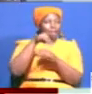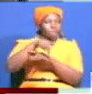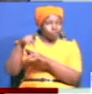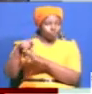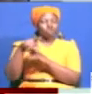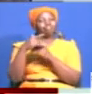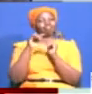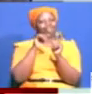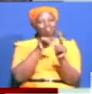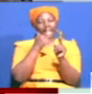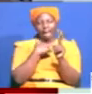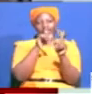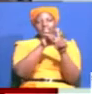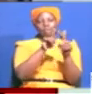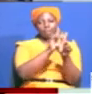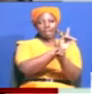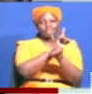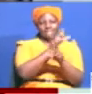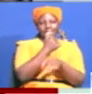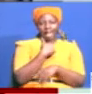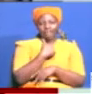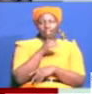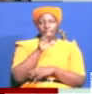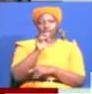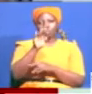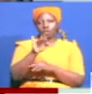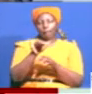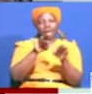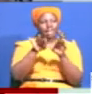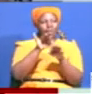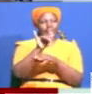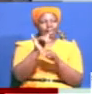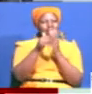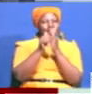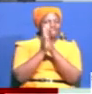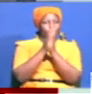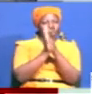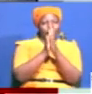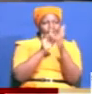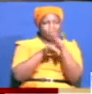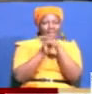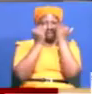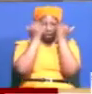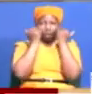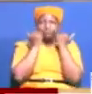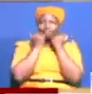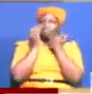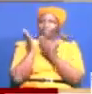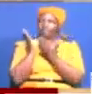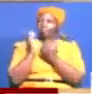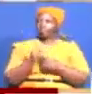the defense. Serafina Robi opens our coverage with that article in the corridors of justice.